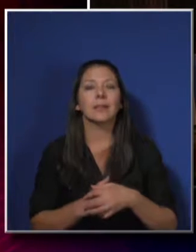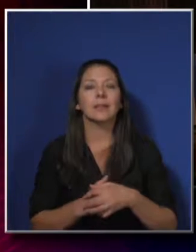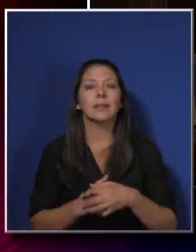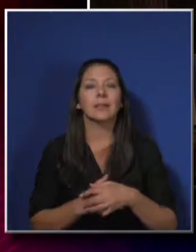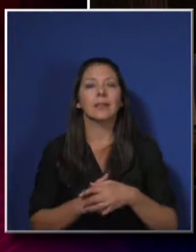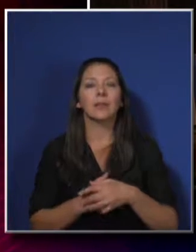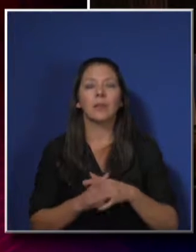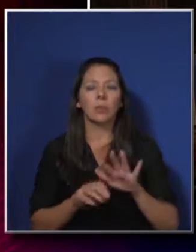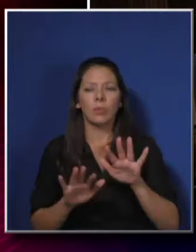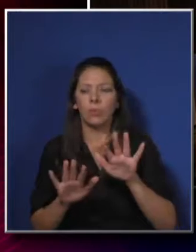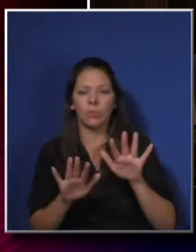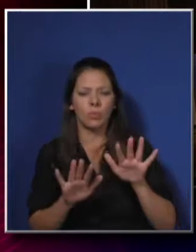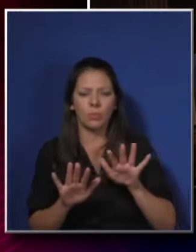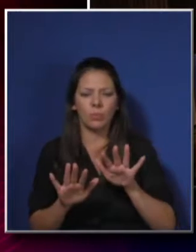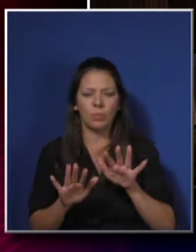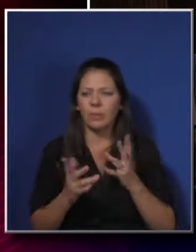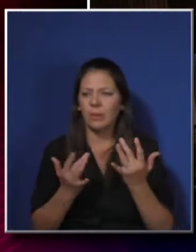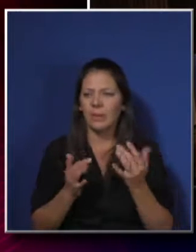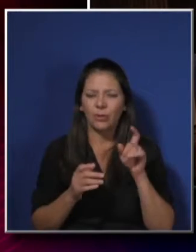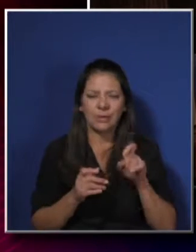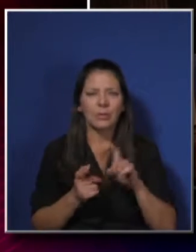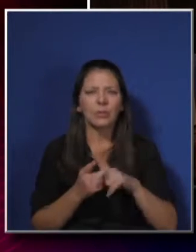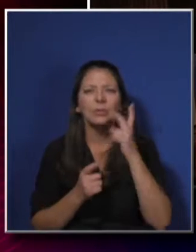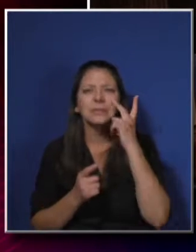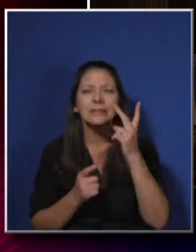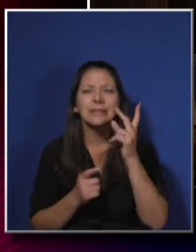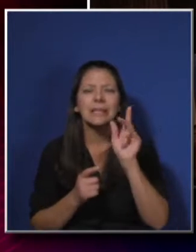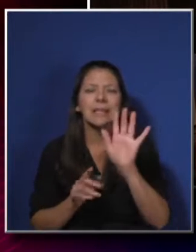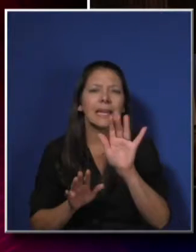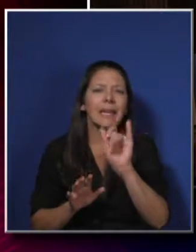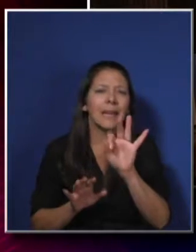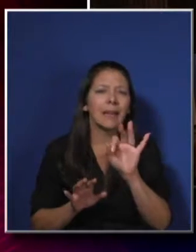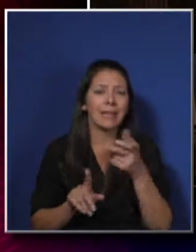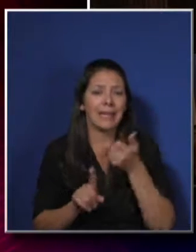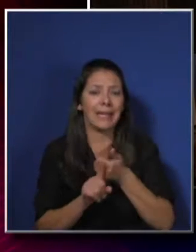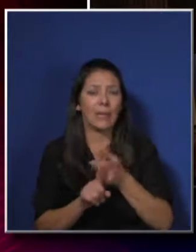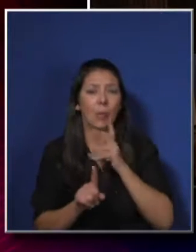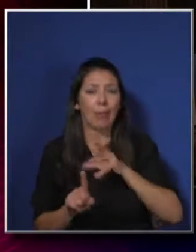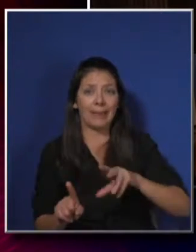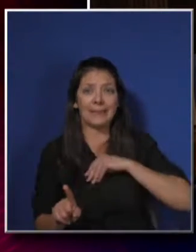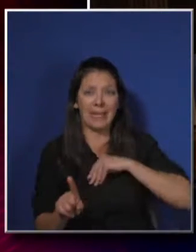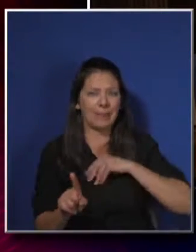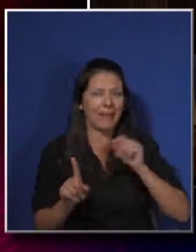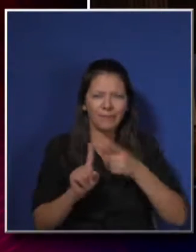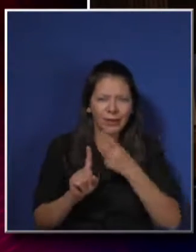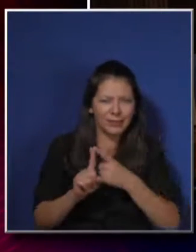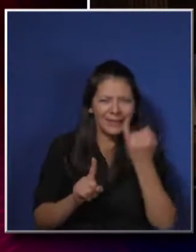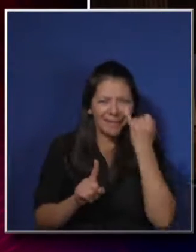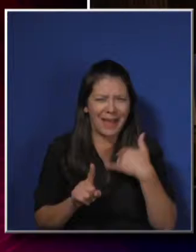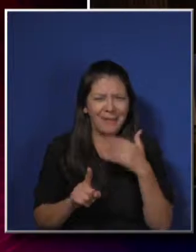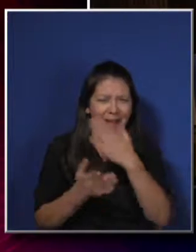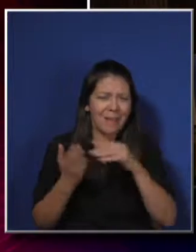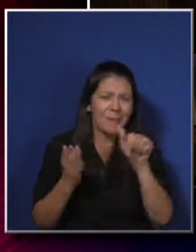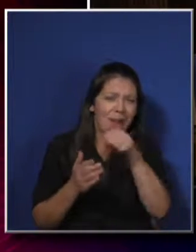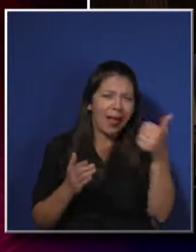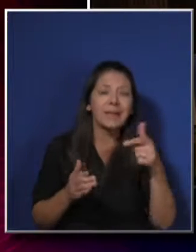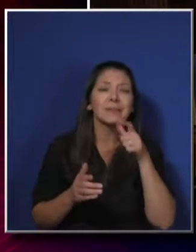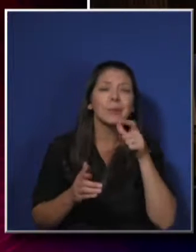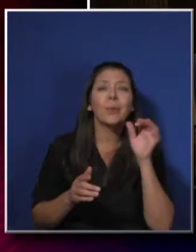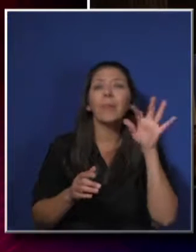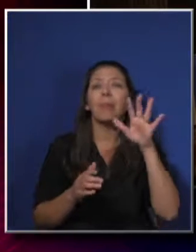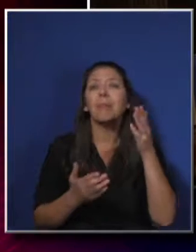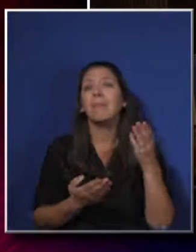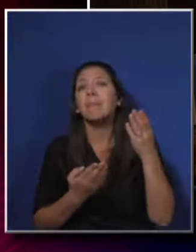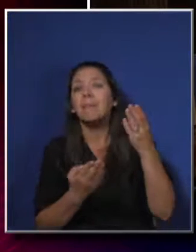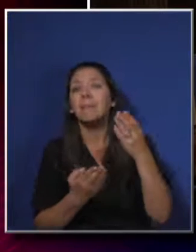All's in- Well, don't you need to see if there's anybody, if A, he will accept it, and B, if there are any other nominations? Yeah. Yes, I